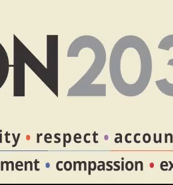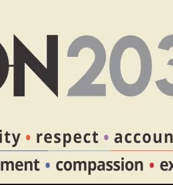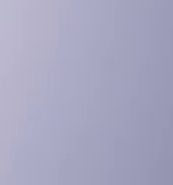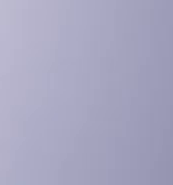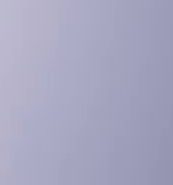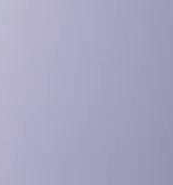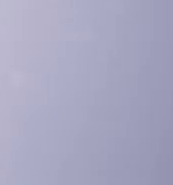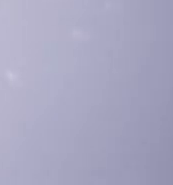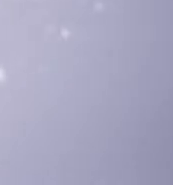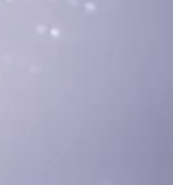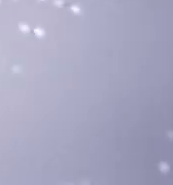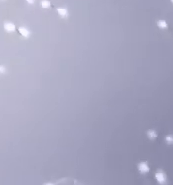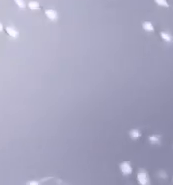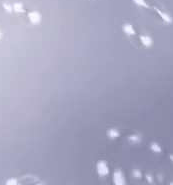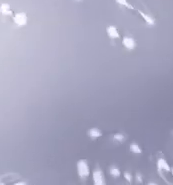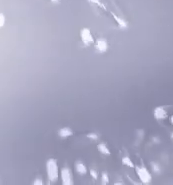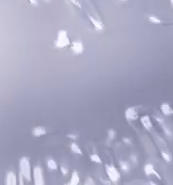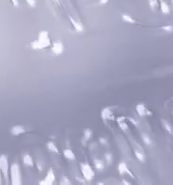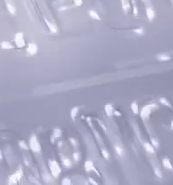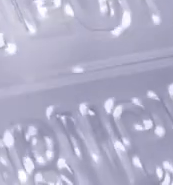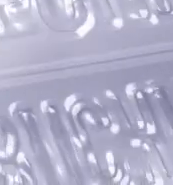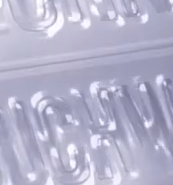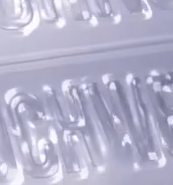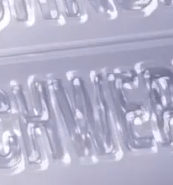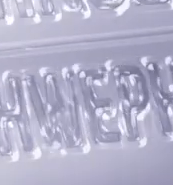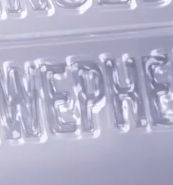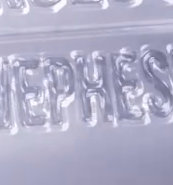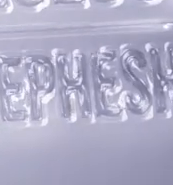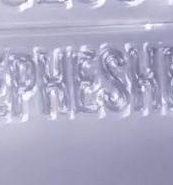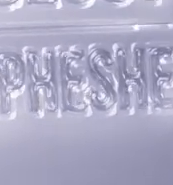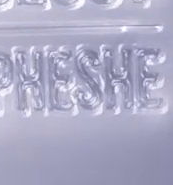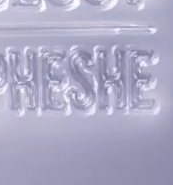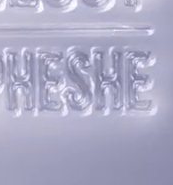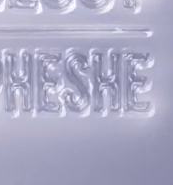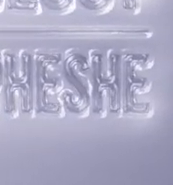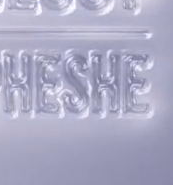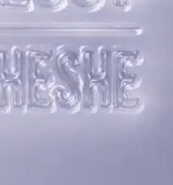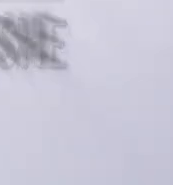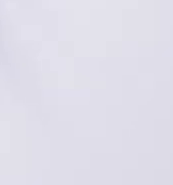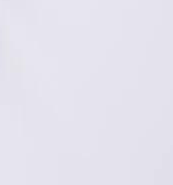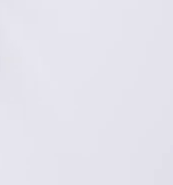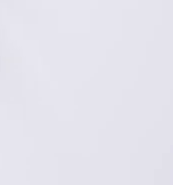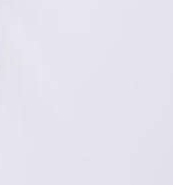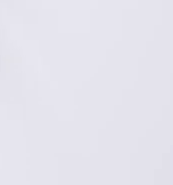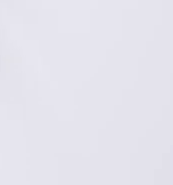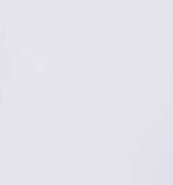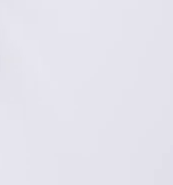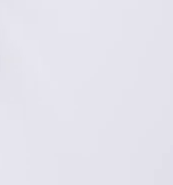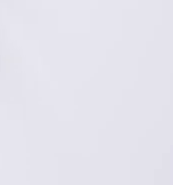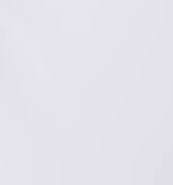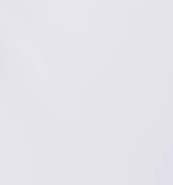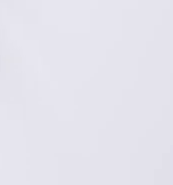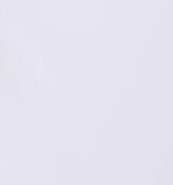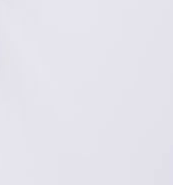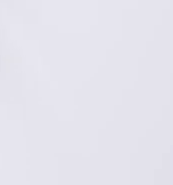Our next speaker is the Deputy Vice Chancellor Teaching and Learning, Umama Professor Nokuthula